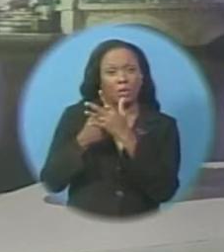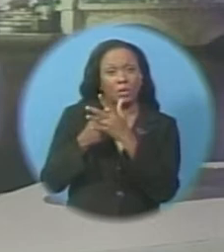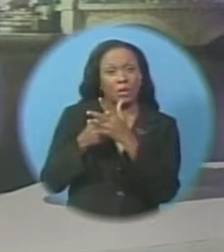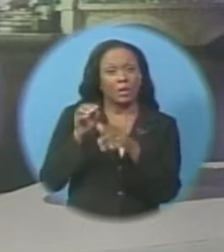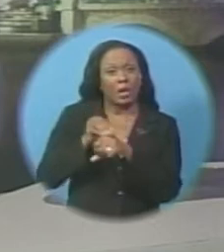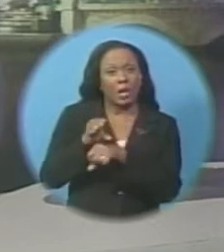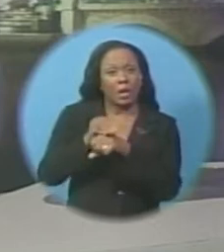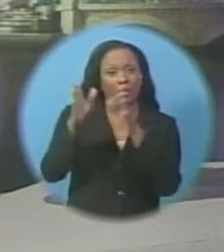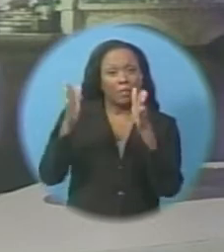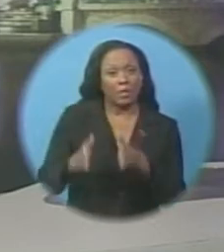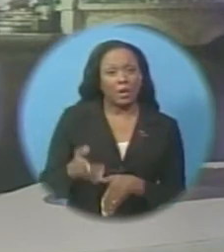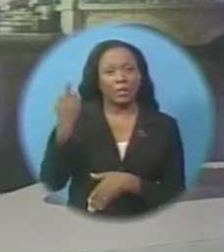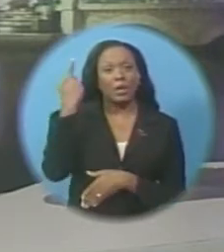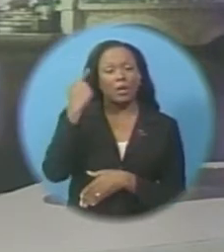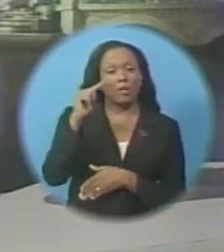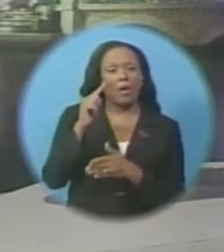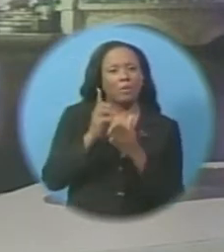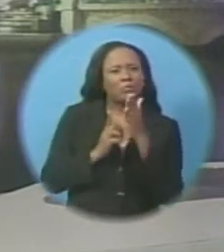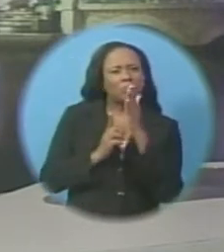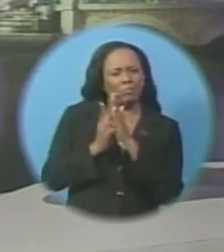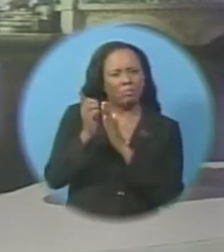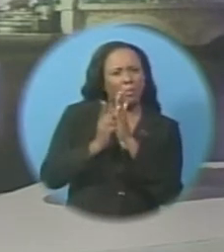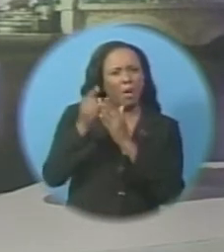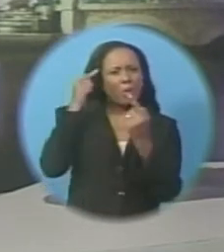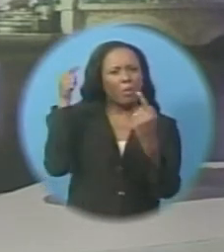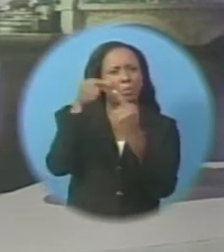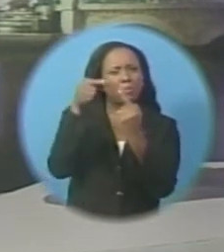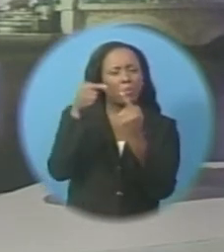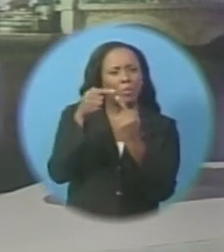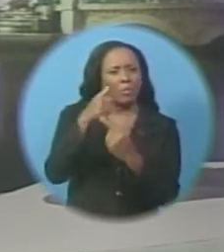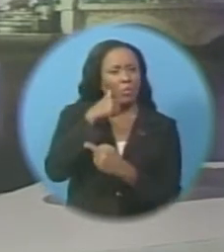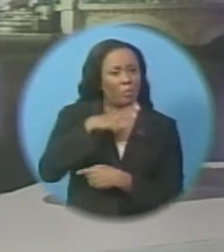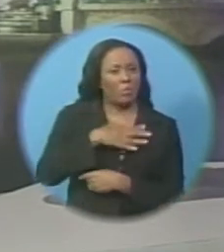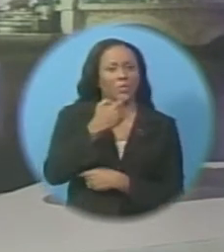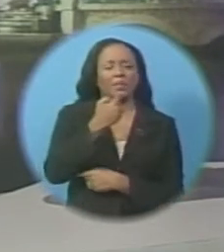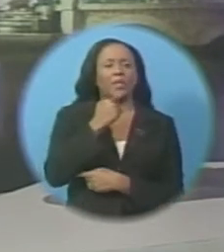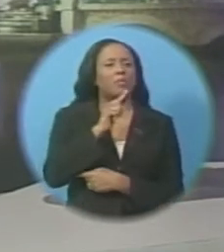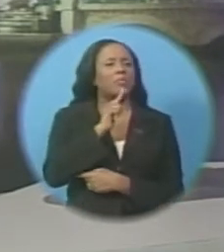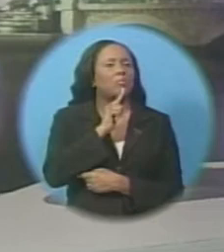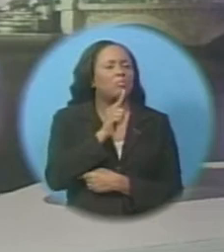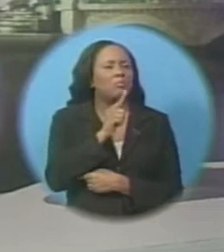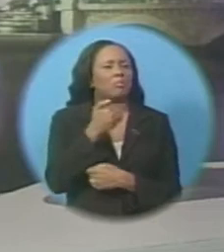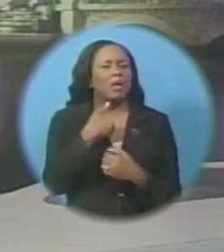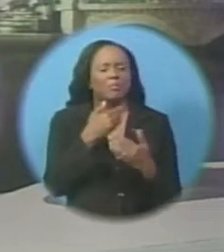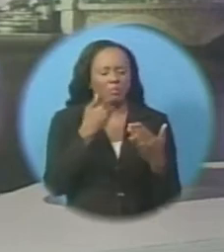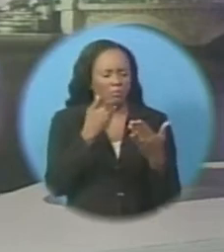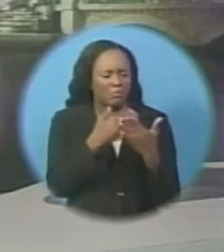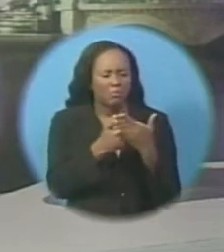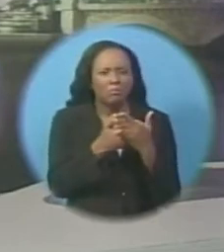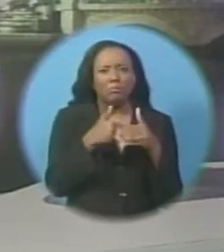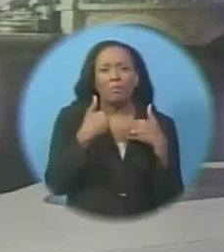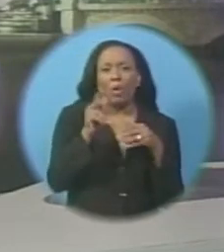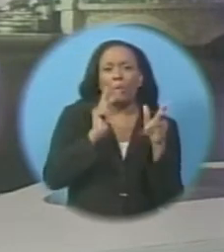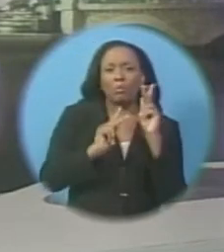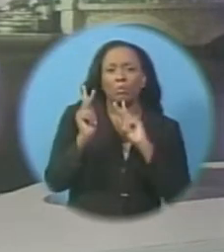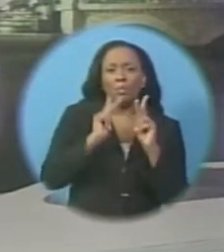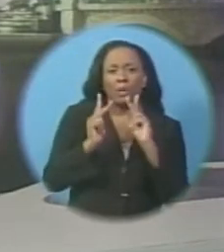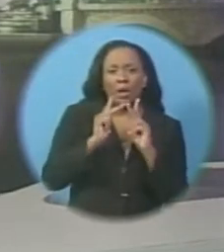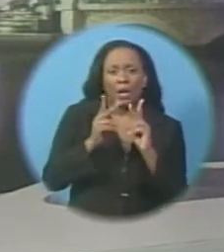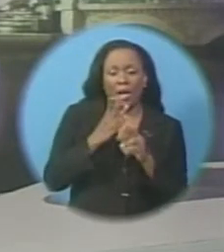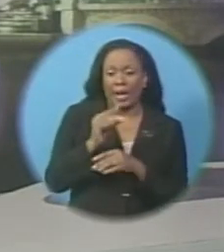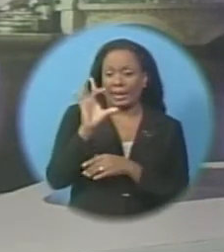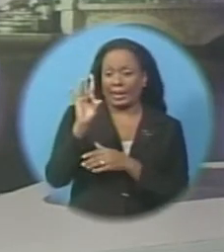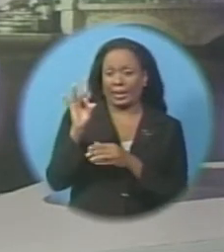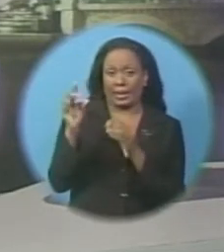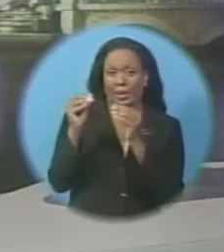and Millennium Development Goals, Undine Whitaker, who heads that program, says they've been able to retain a number of young people and have added 8